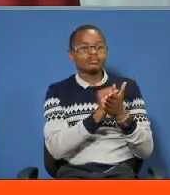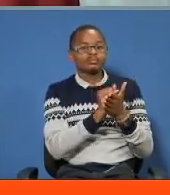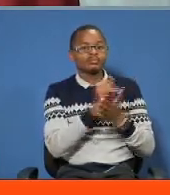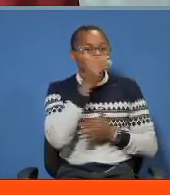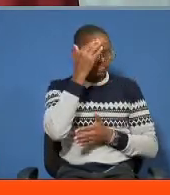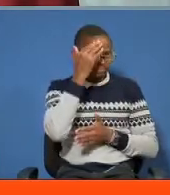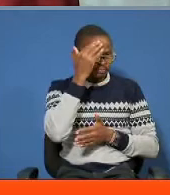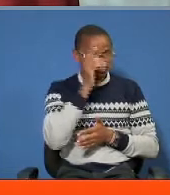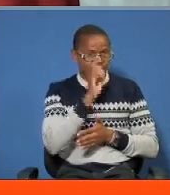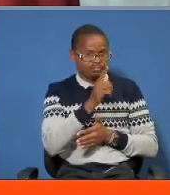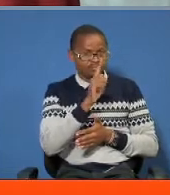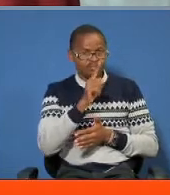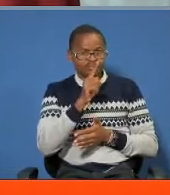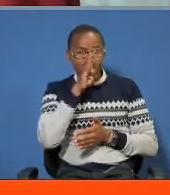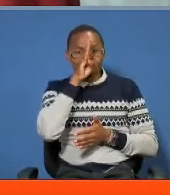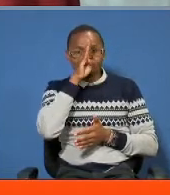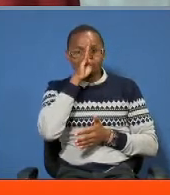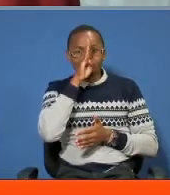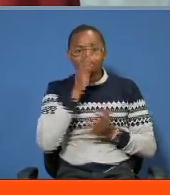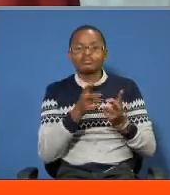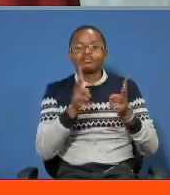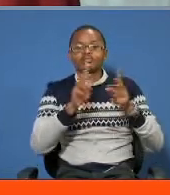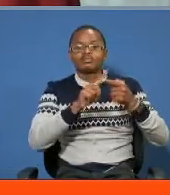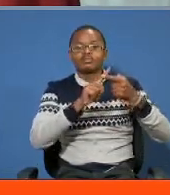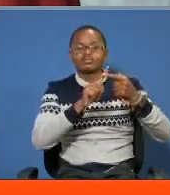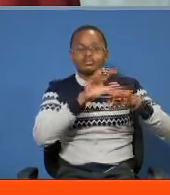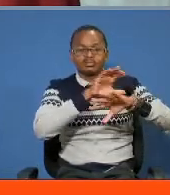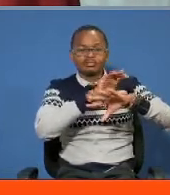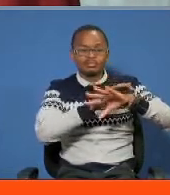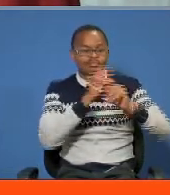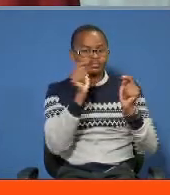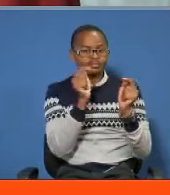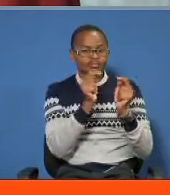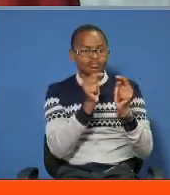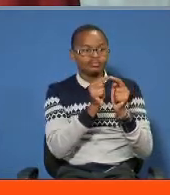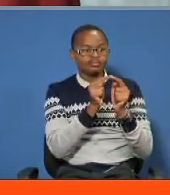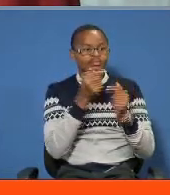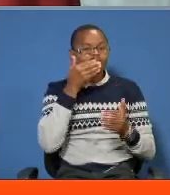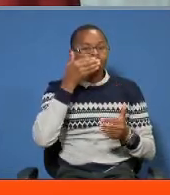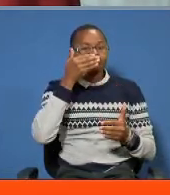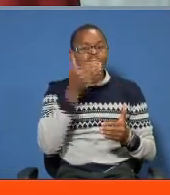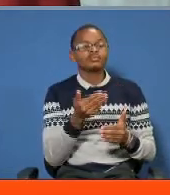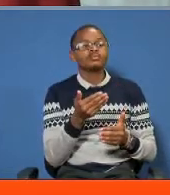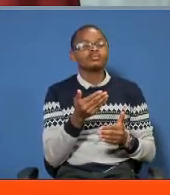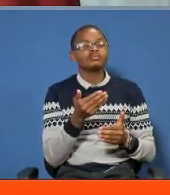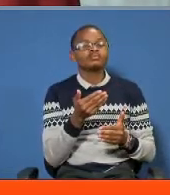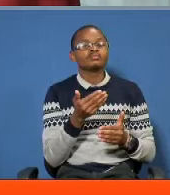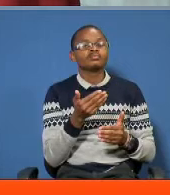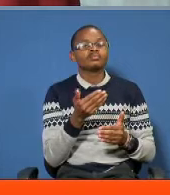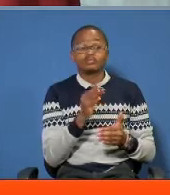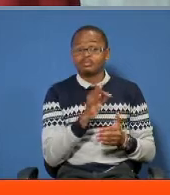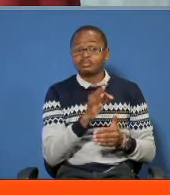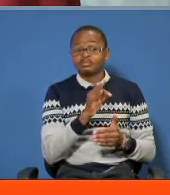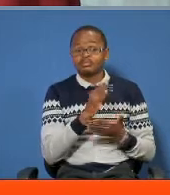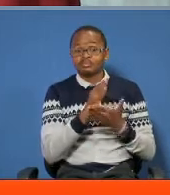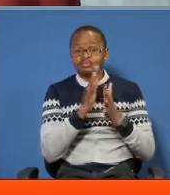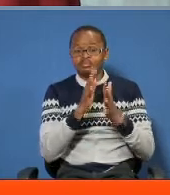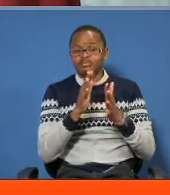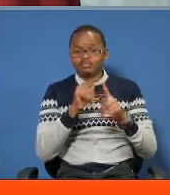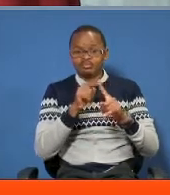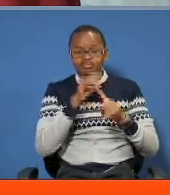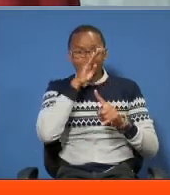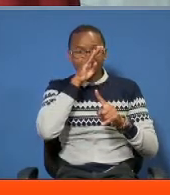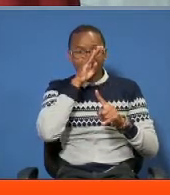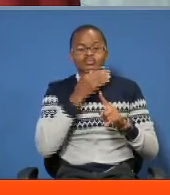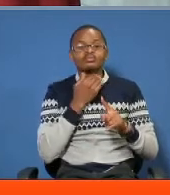that they know that this is going to be valuable. But you've got to test it. And this is the answer. If